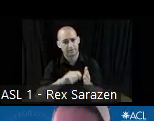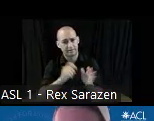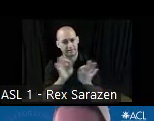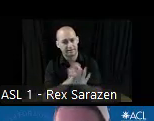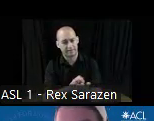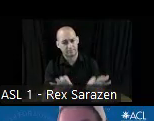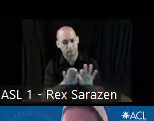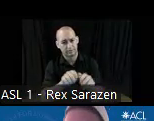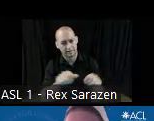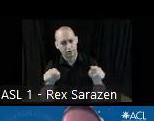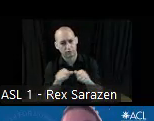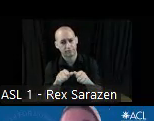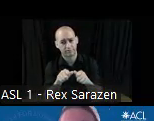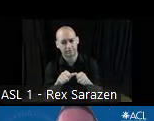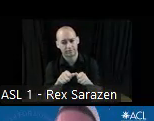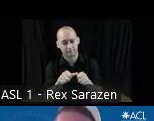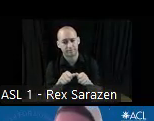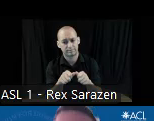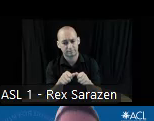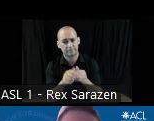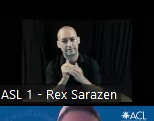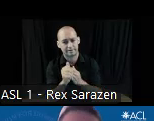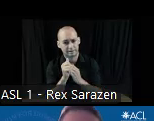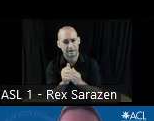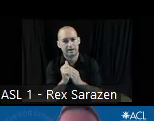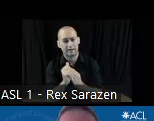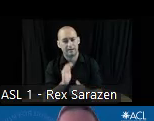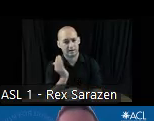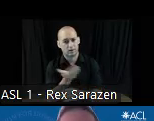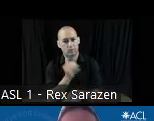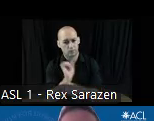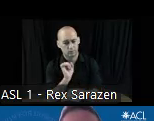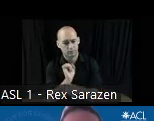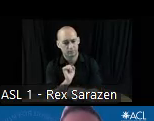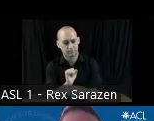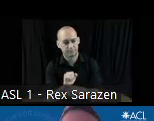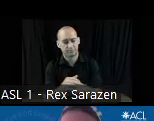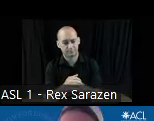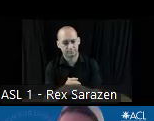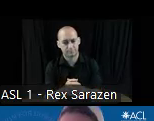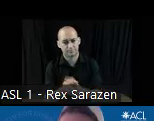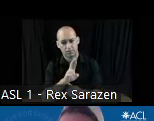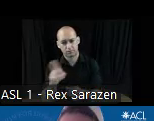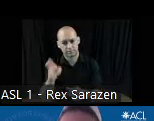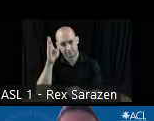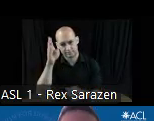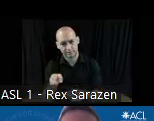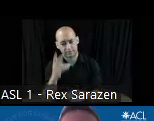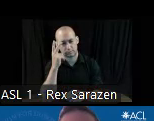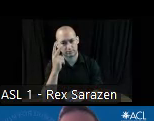areas to guide our work. And so on the right-hand side here, you'll